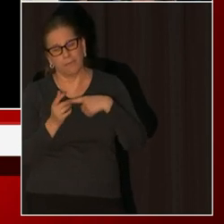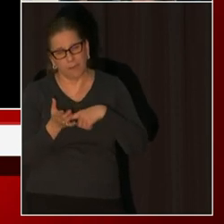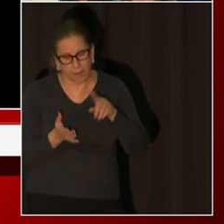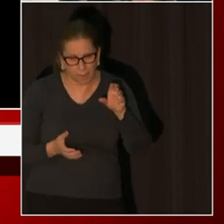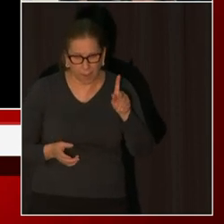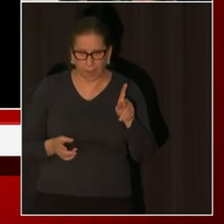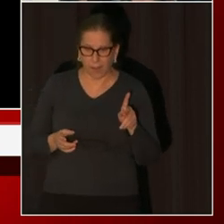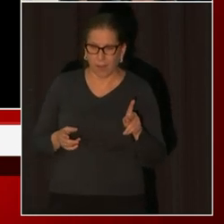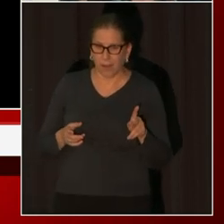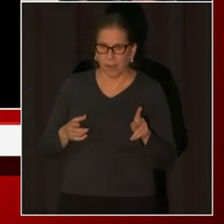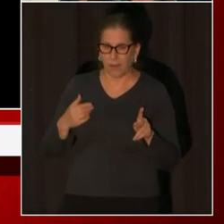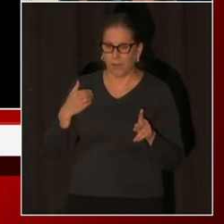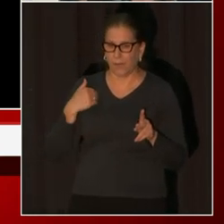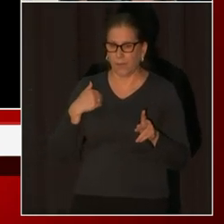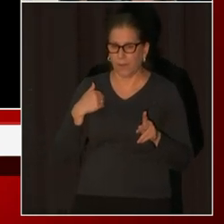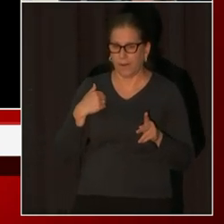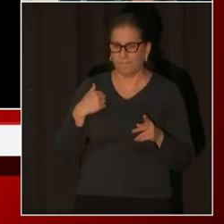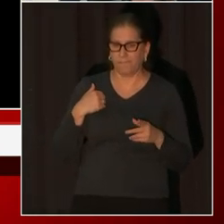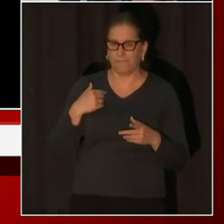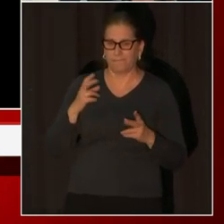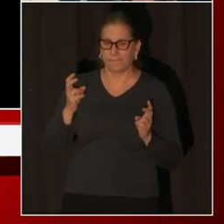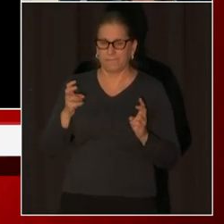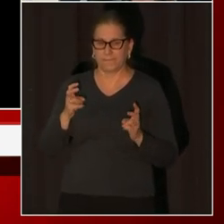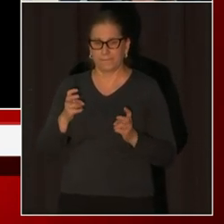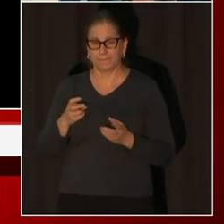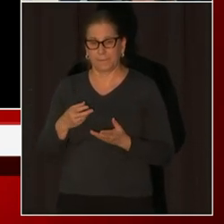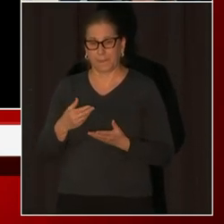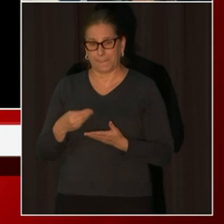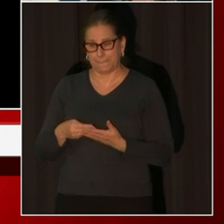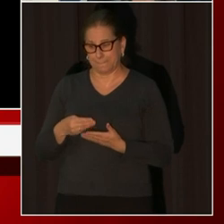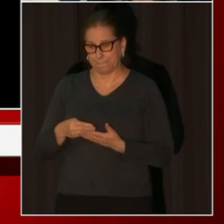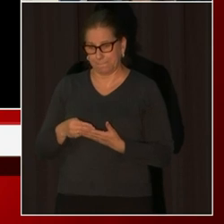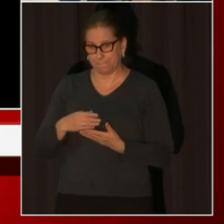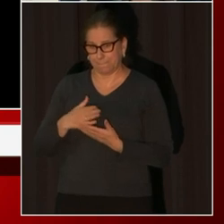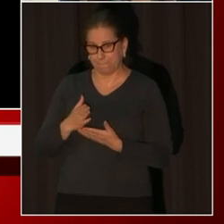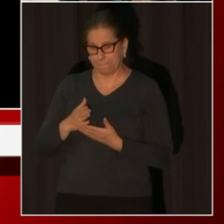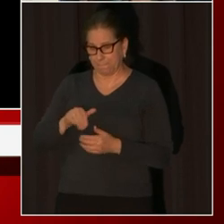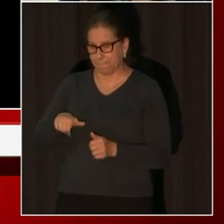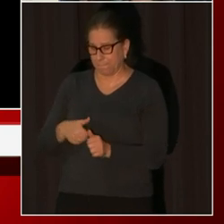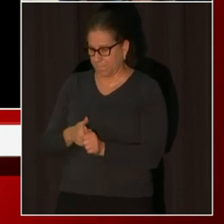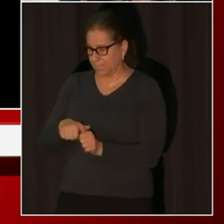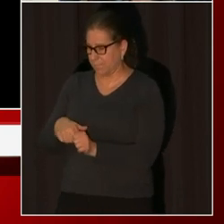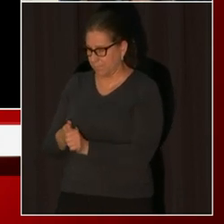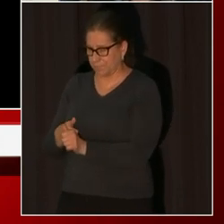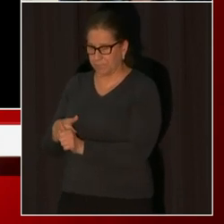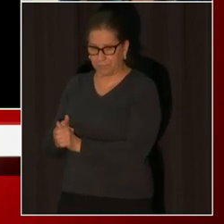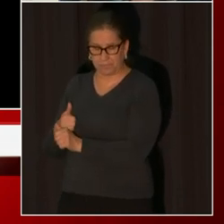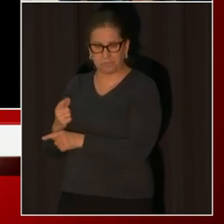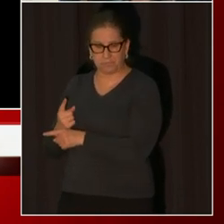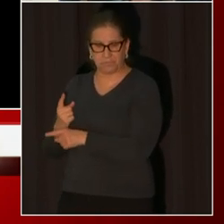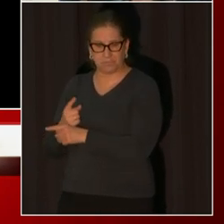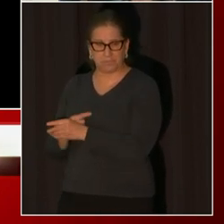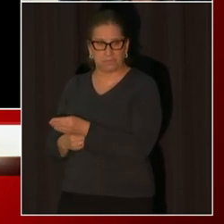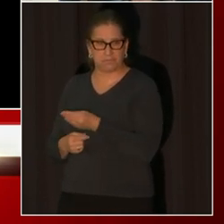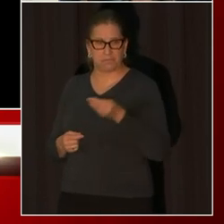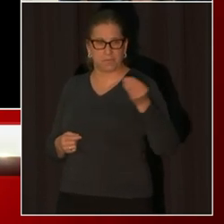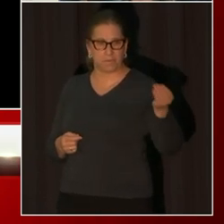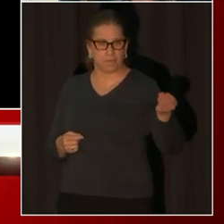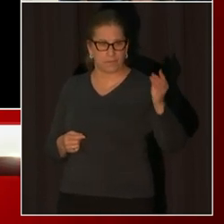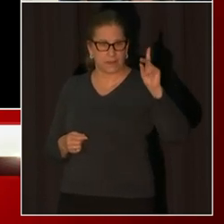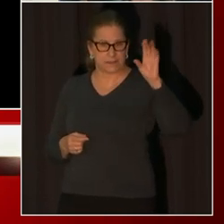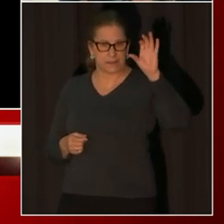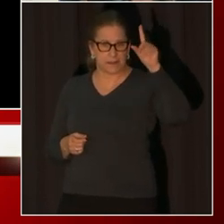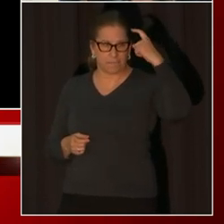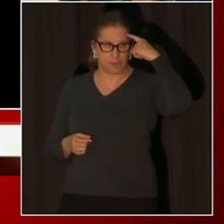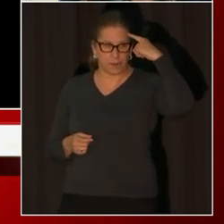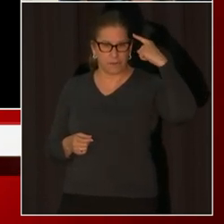budget that uses the reserves appropriately and gives the government the maximum amount of resources it could possibly get to try to manage through this, and